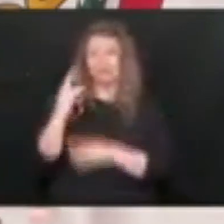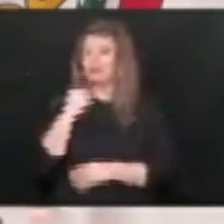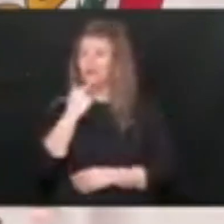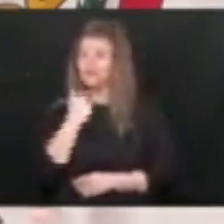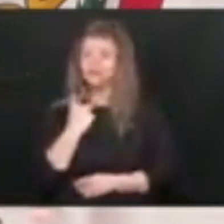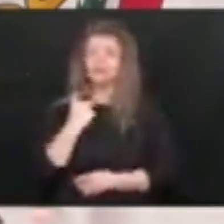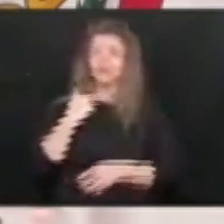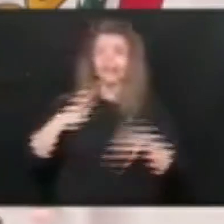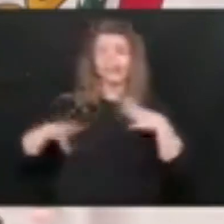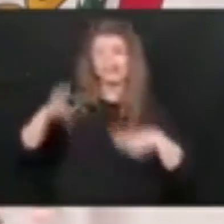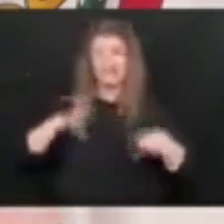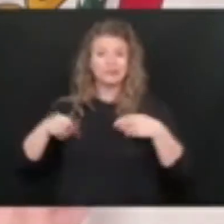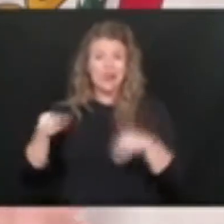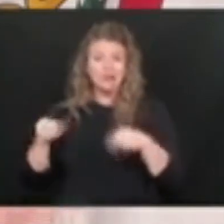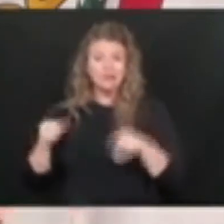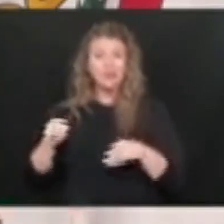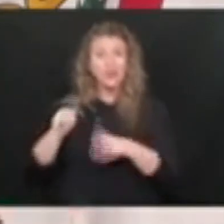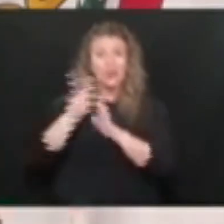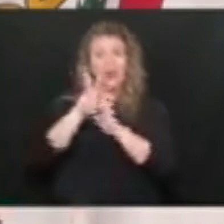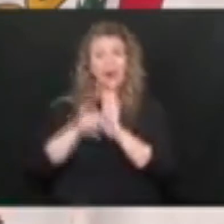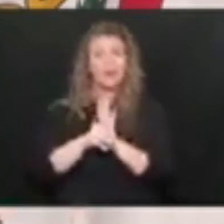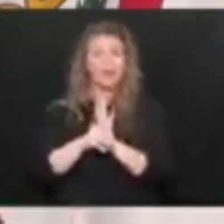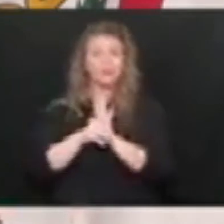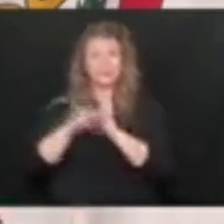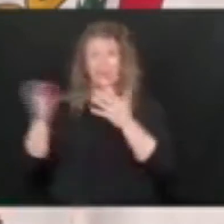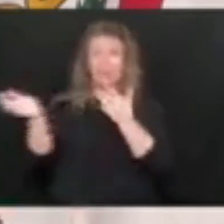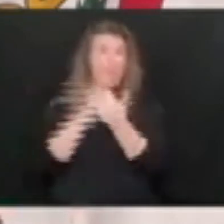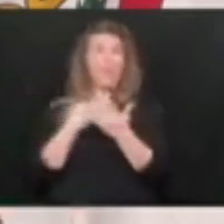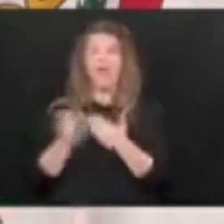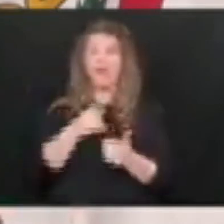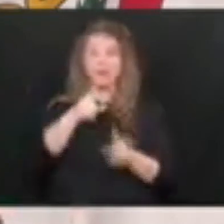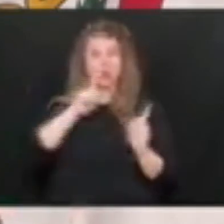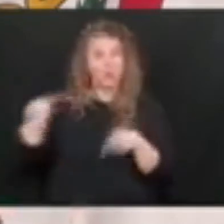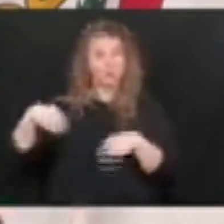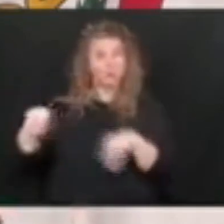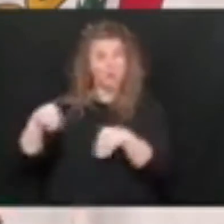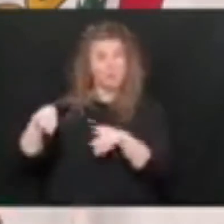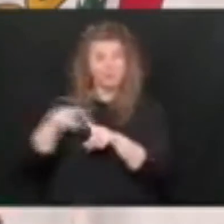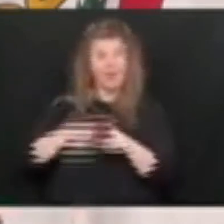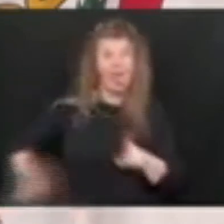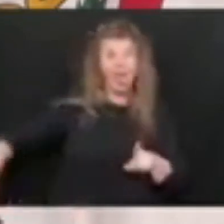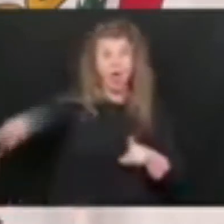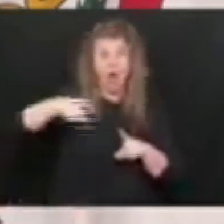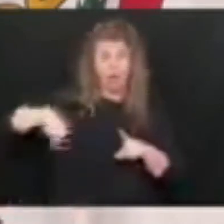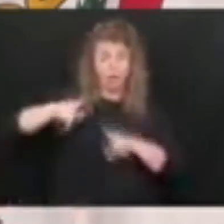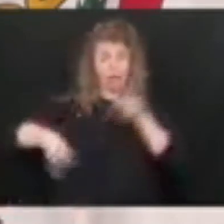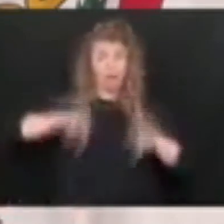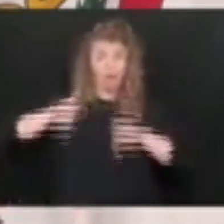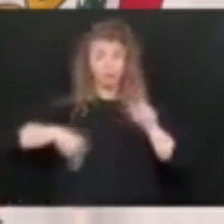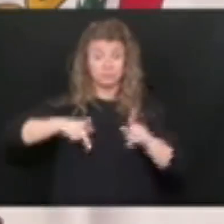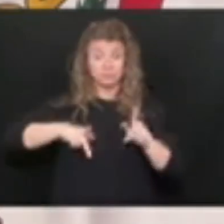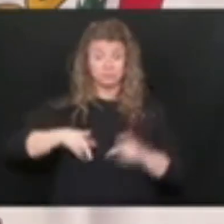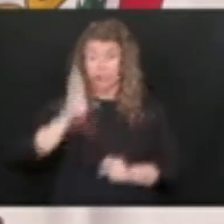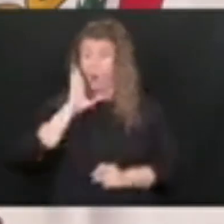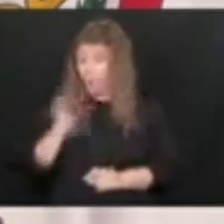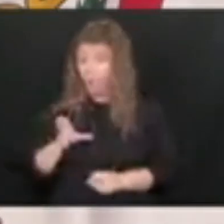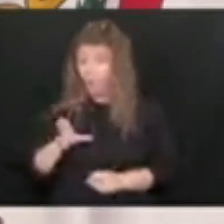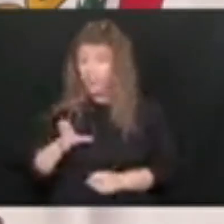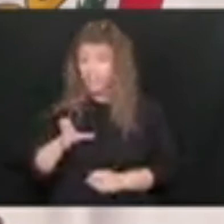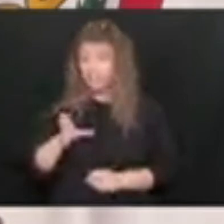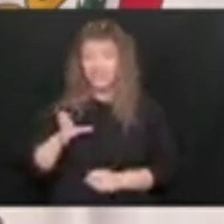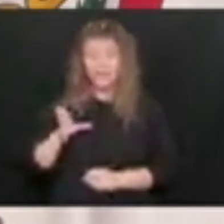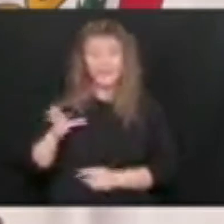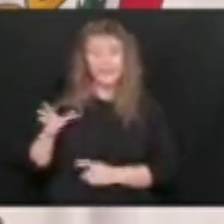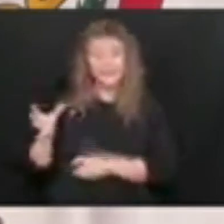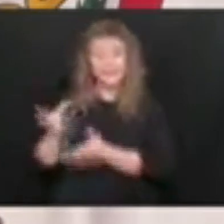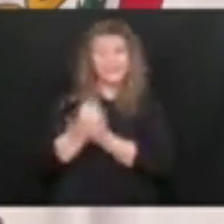the dress store, Walmart, wherever it may be, all of those folks would have absolutely